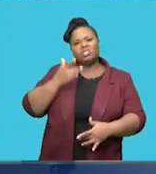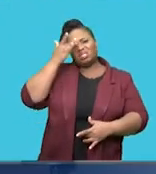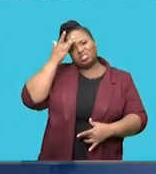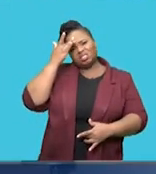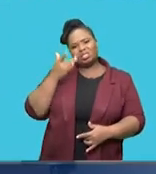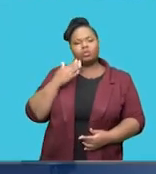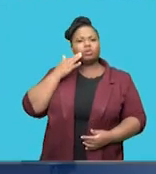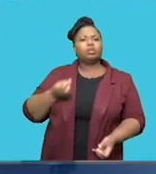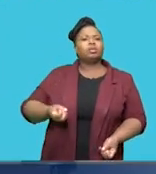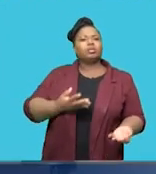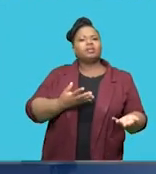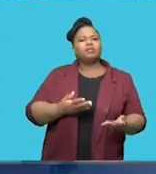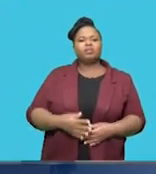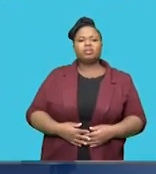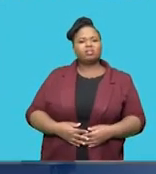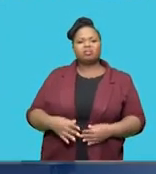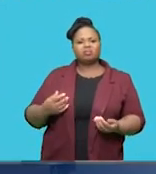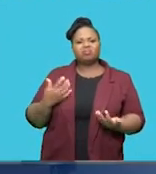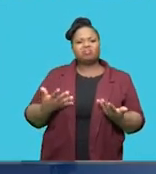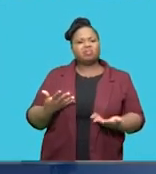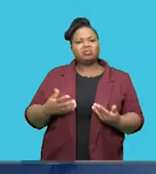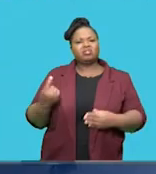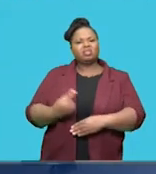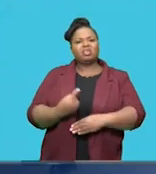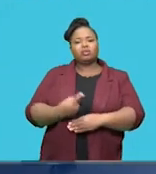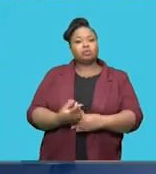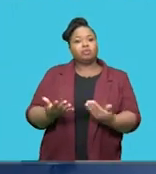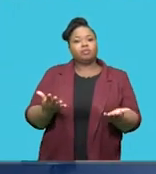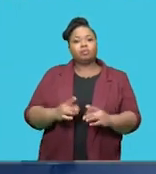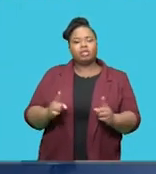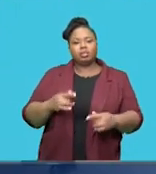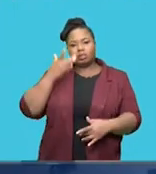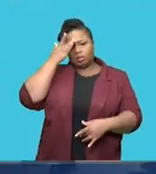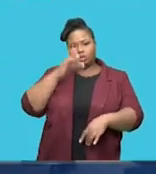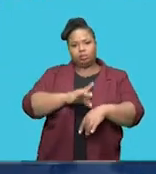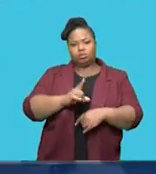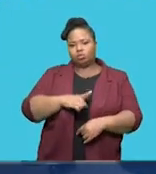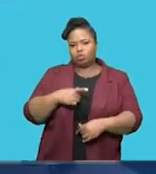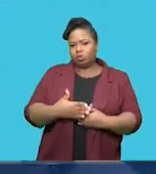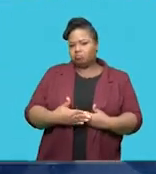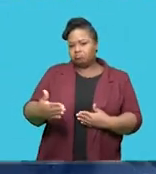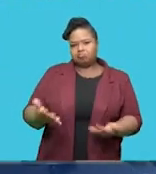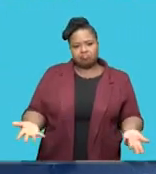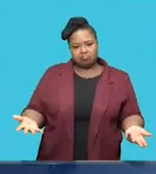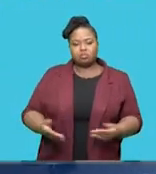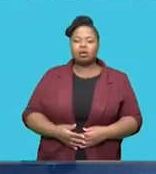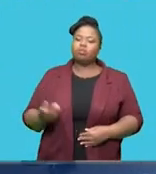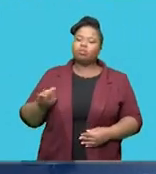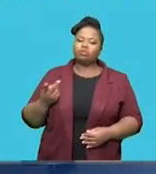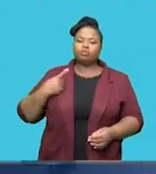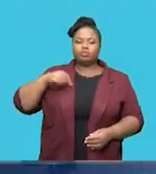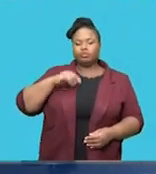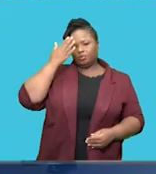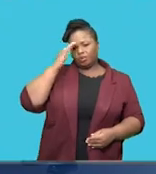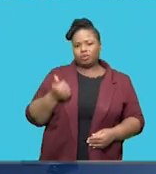When we are given amapilisi that will last only a couple of days, whereas ugula wazi ukuthi kuzothatha isikhathi esingakanani. We understand that